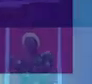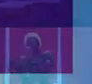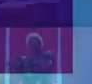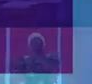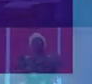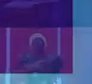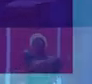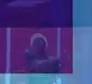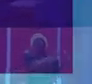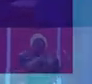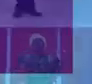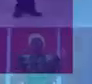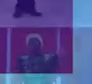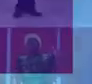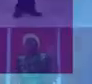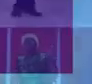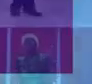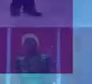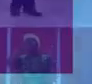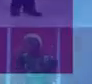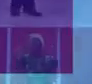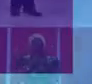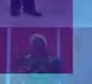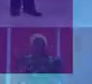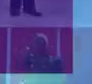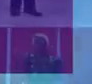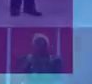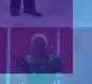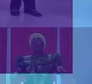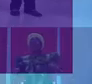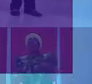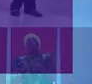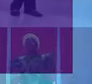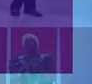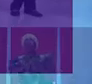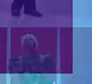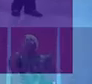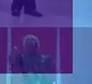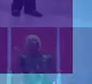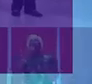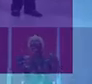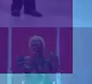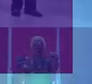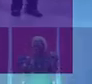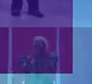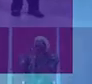glorified. You are worthy. You are worthy to be